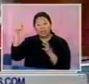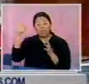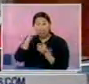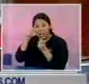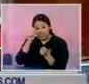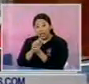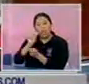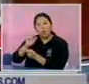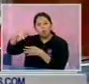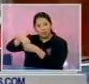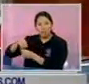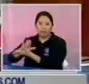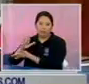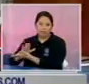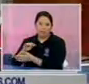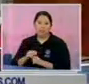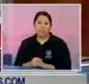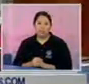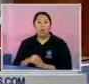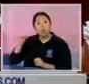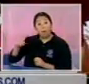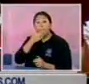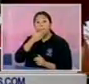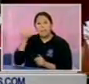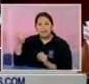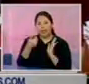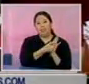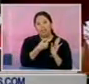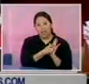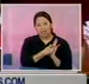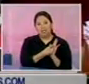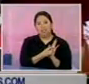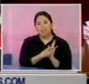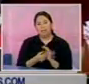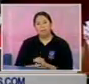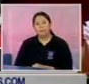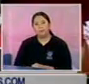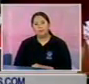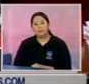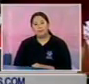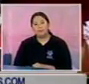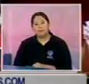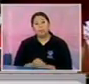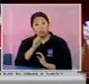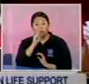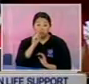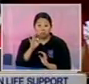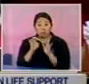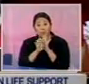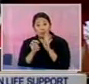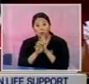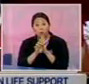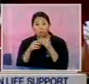the best evidence of the contents, whether there is any income tax